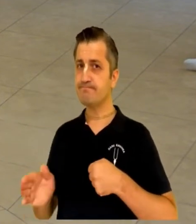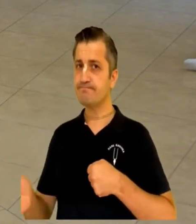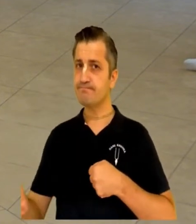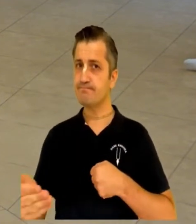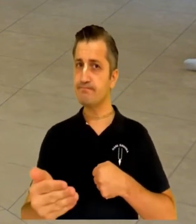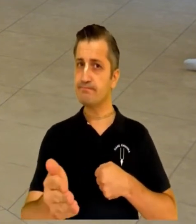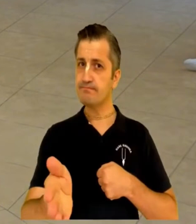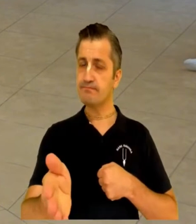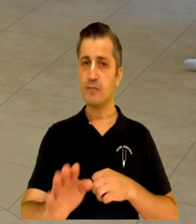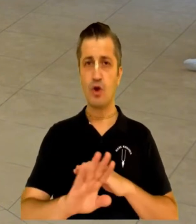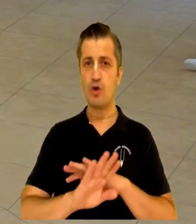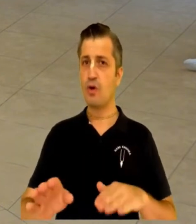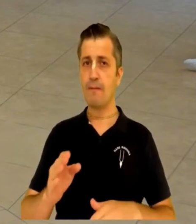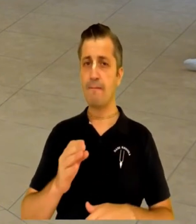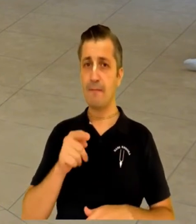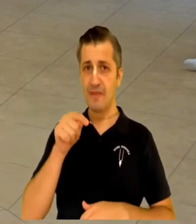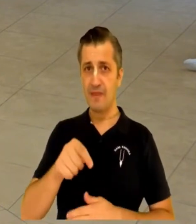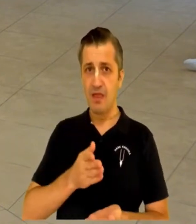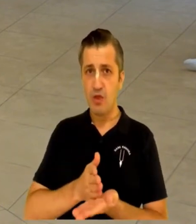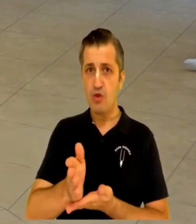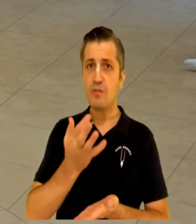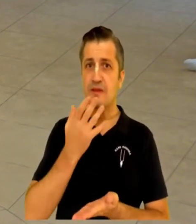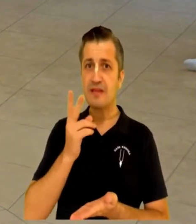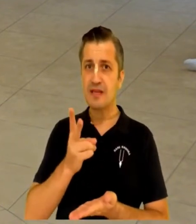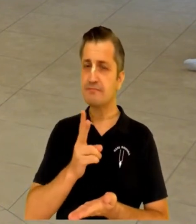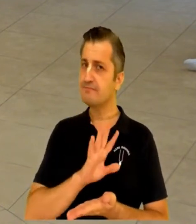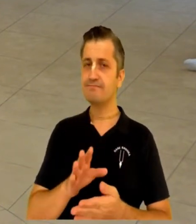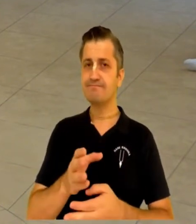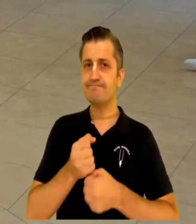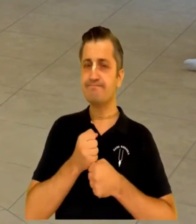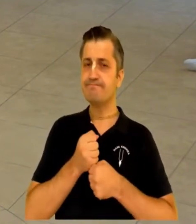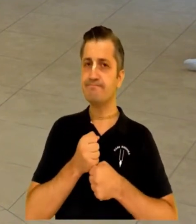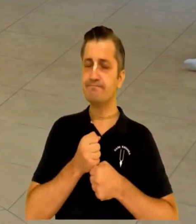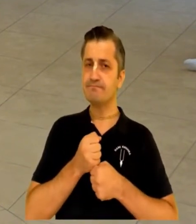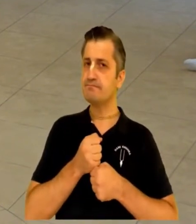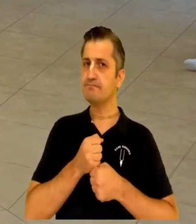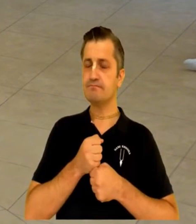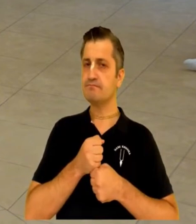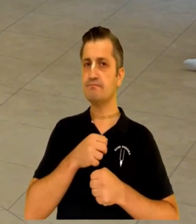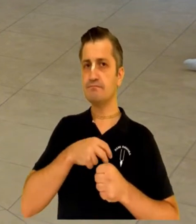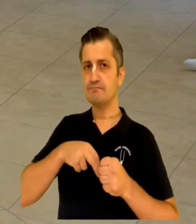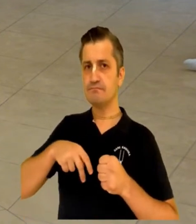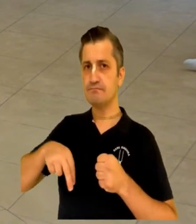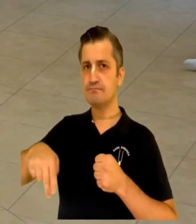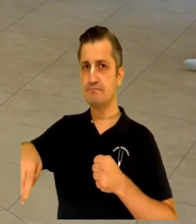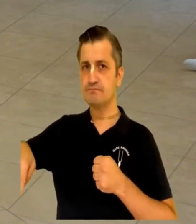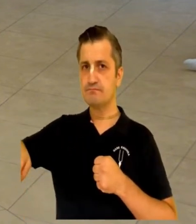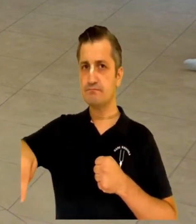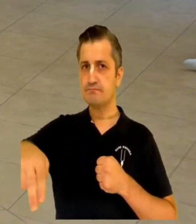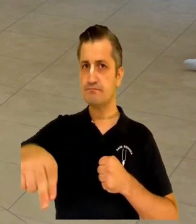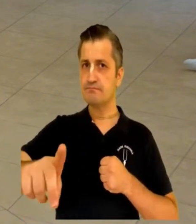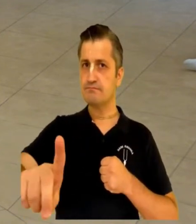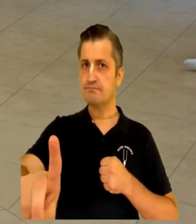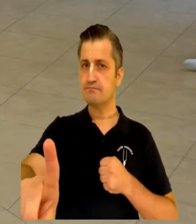same mistake again. And yeah, like Charlie said, it just helps us to, at the end of life, be in a state where we don't